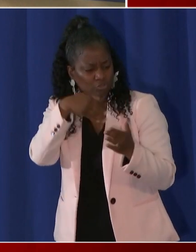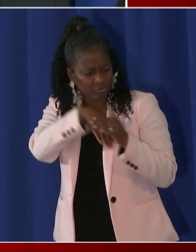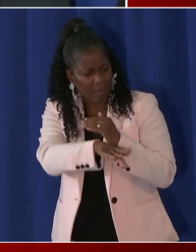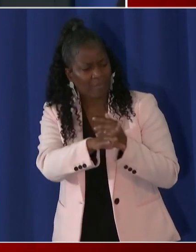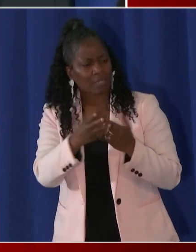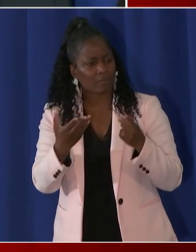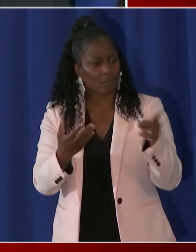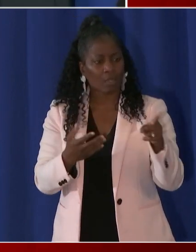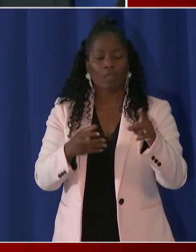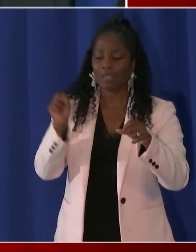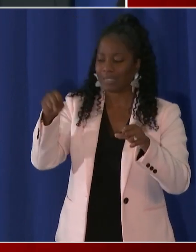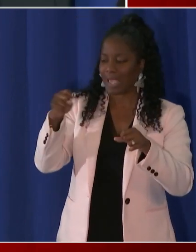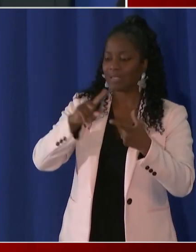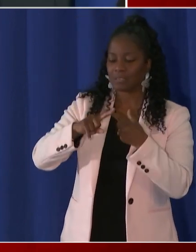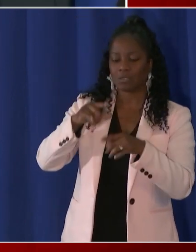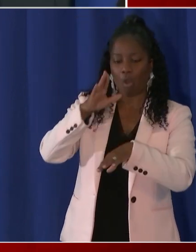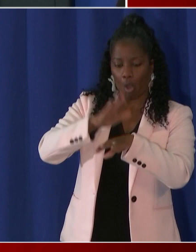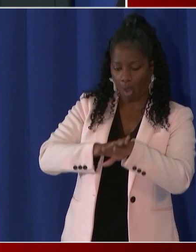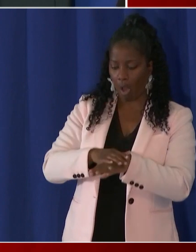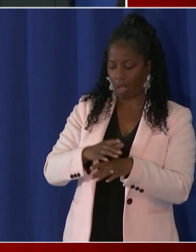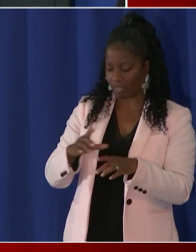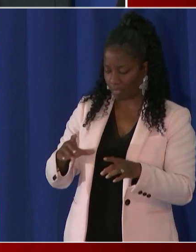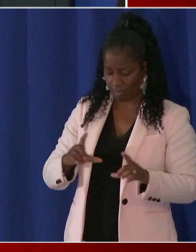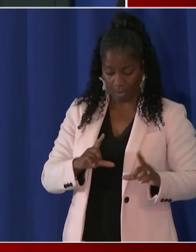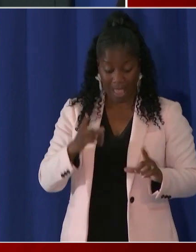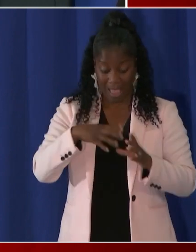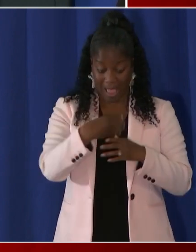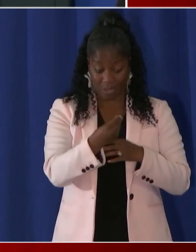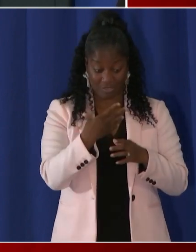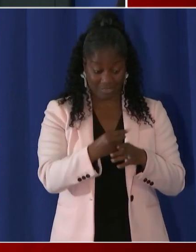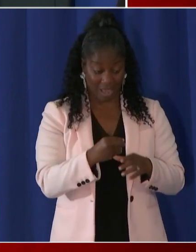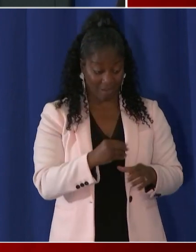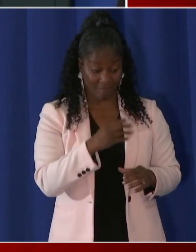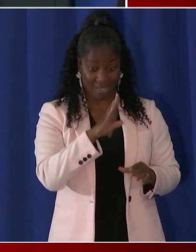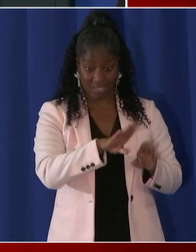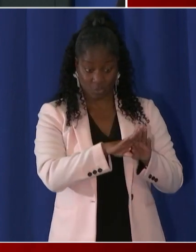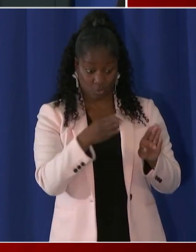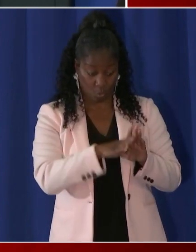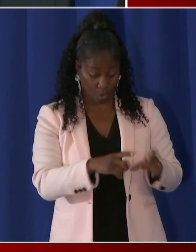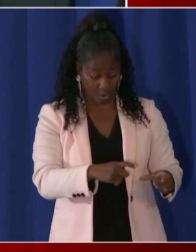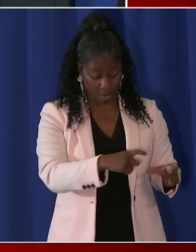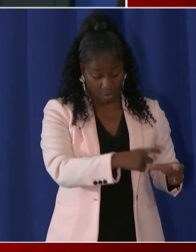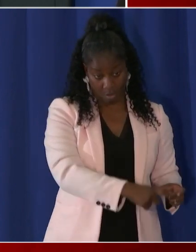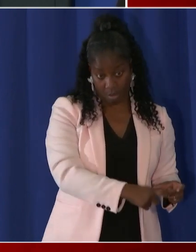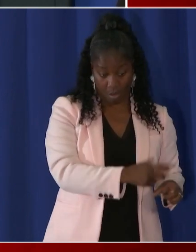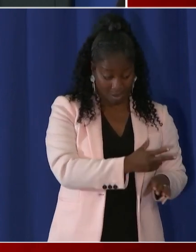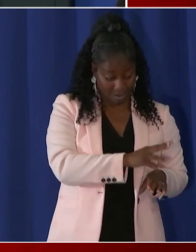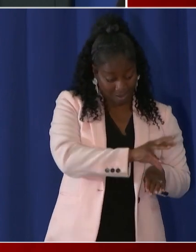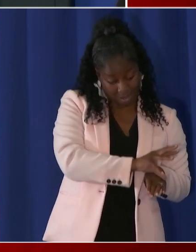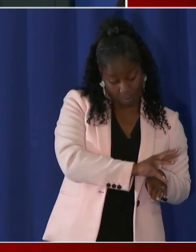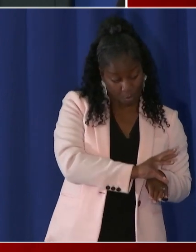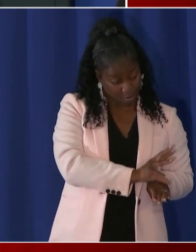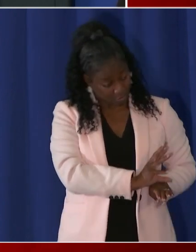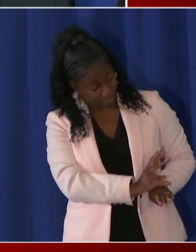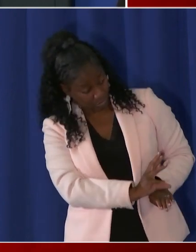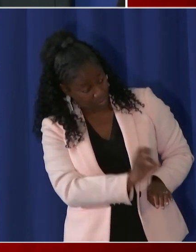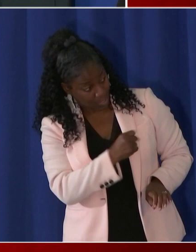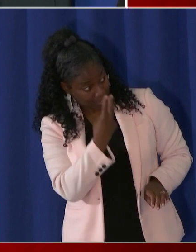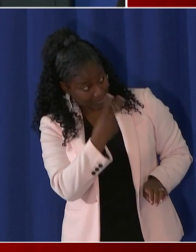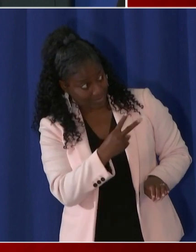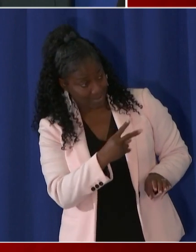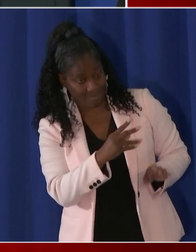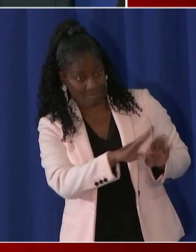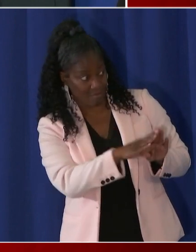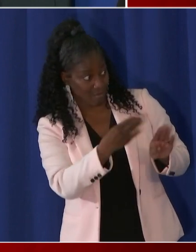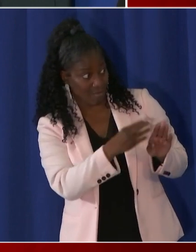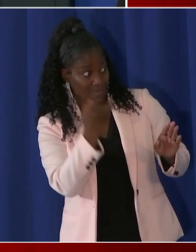camera. It was on the floor outside of the apartment. We think it was recently put there based upon some of the interviews